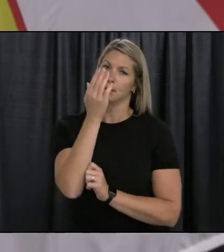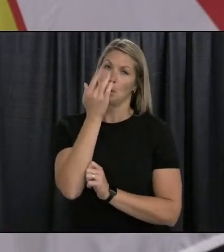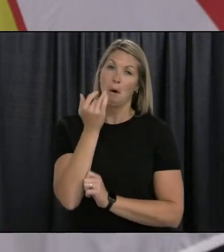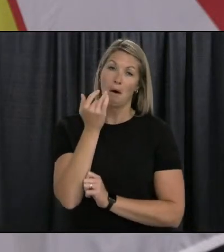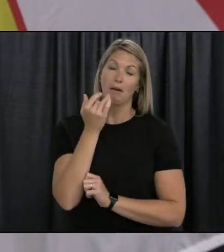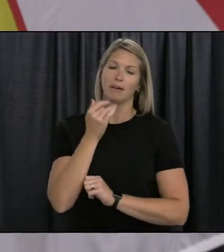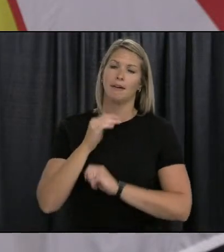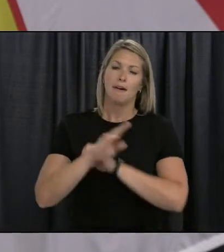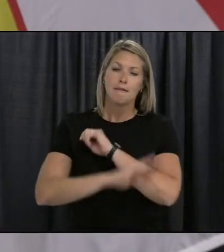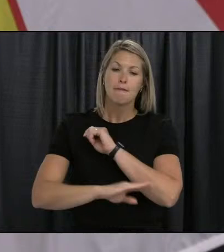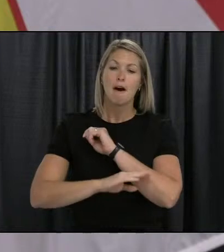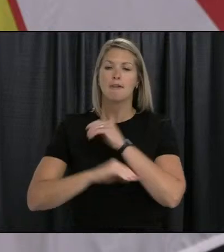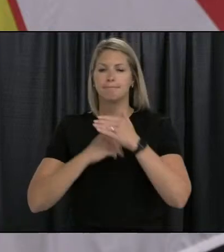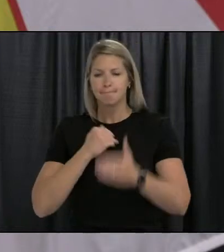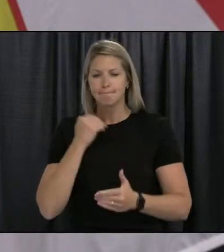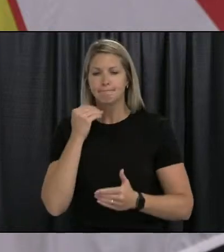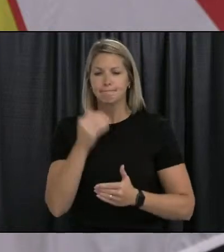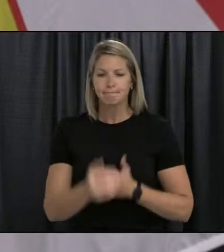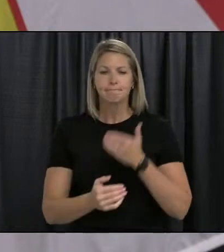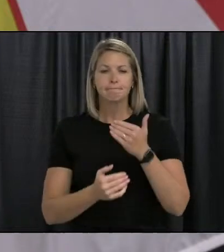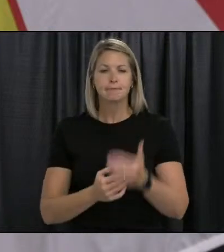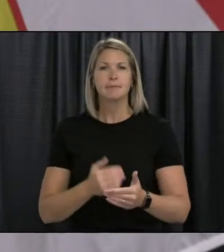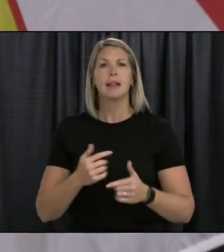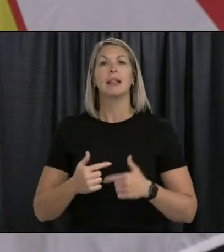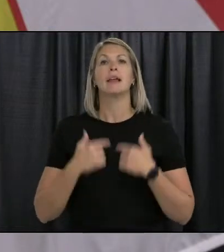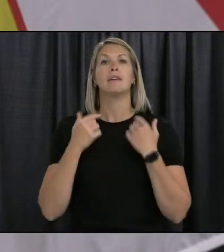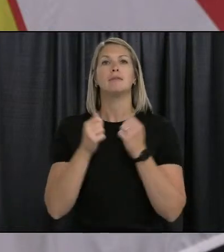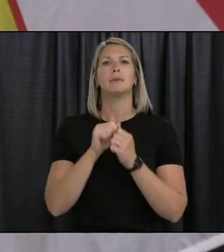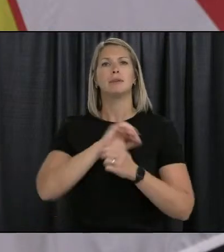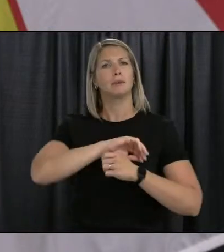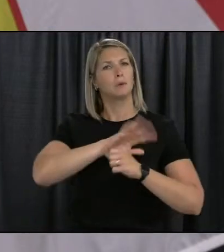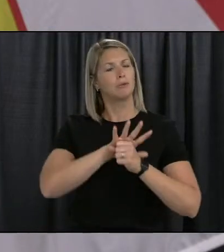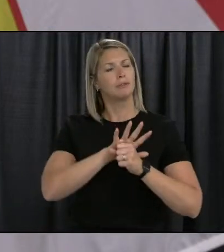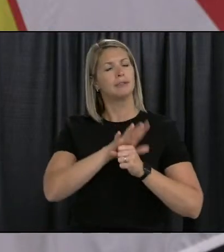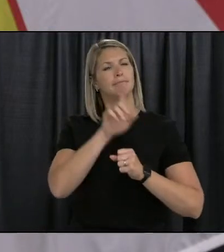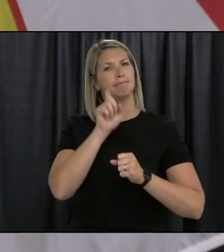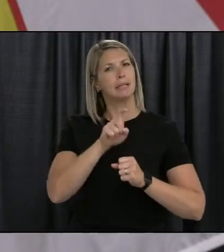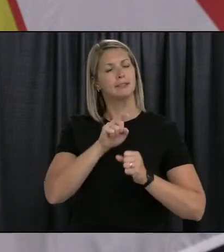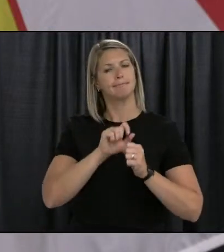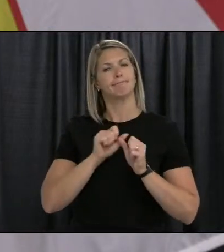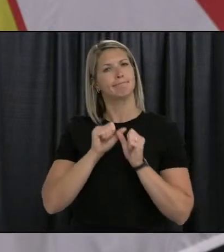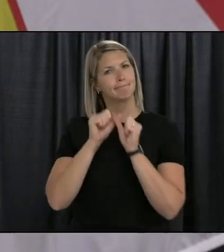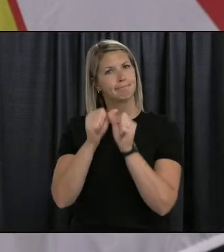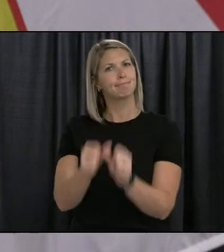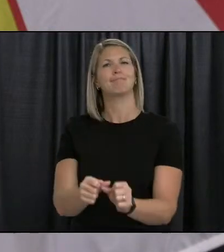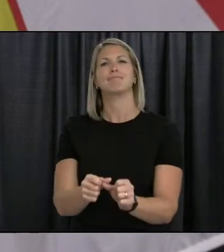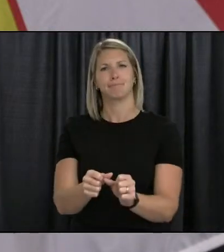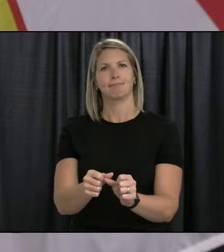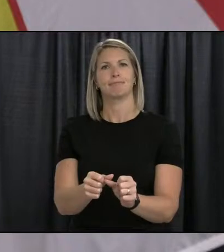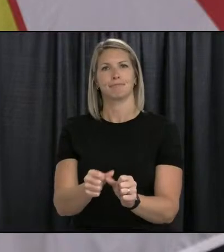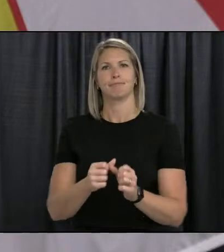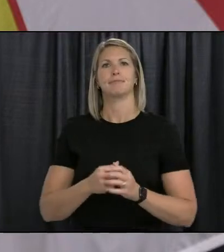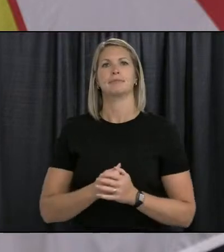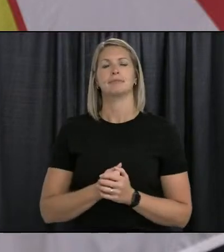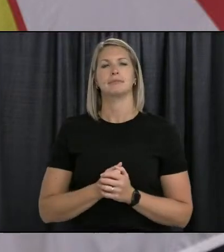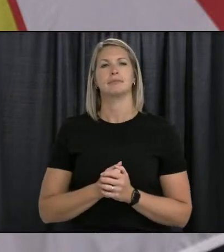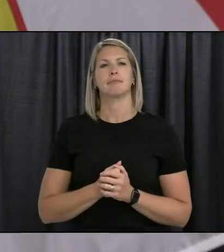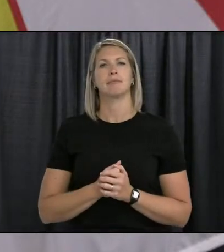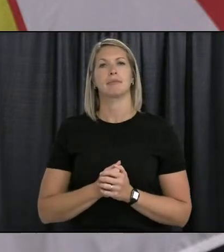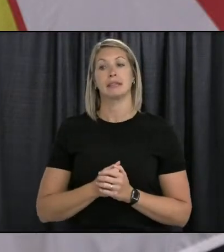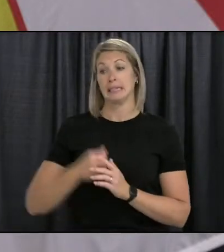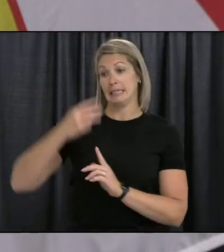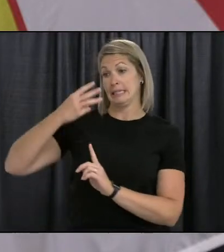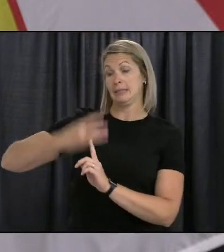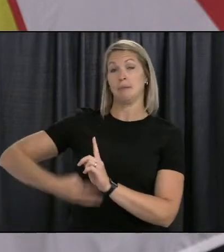months of fall, navigating life with COVID-19. Due to the diligence adhering to our public health measures over the last